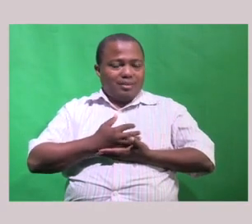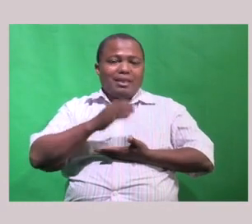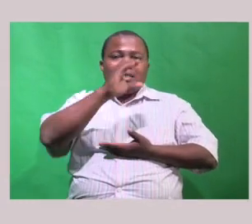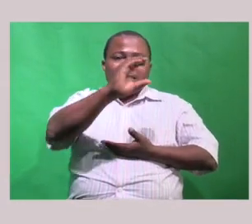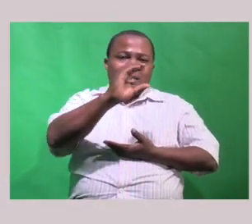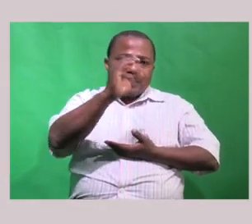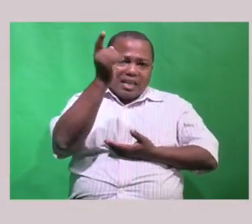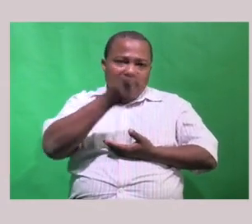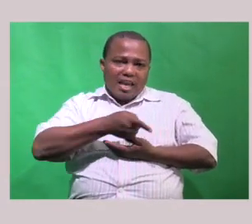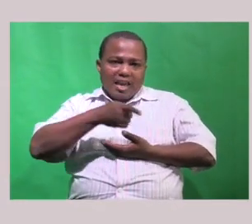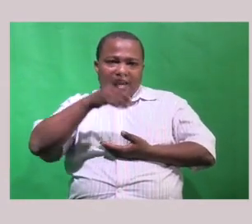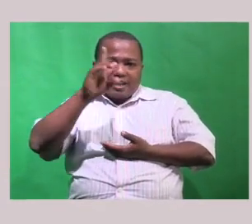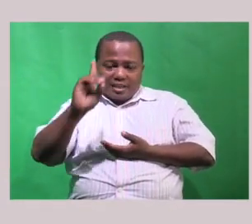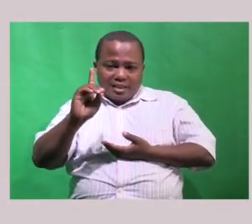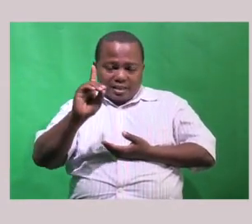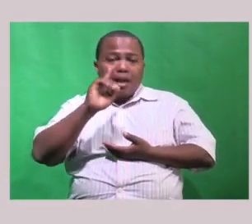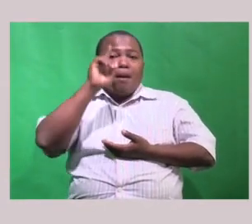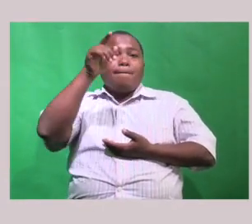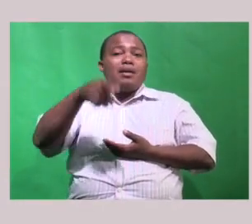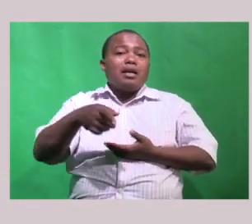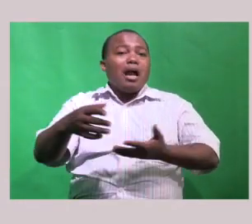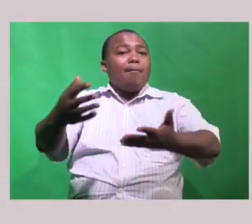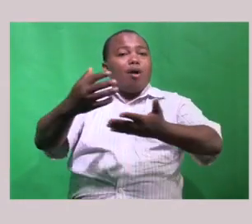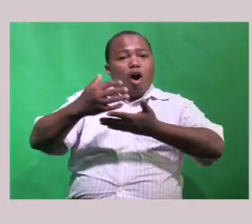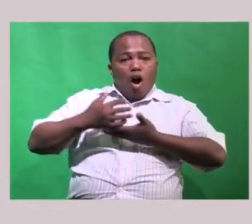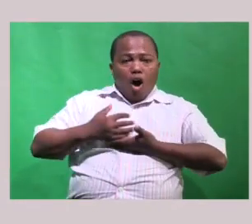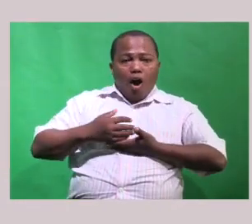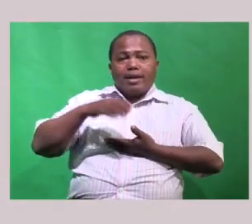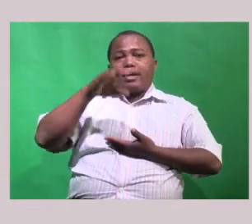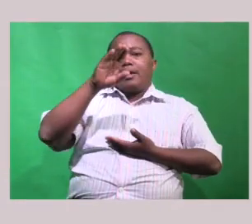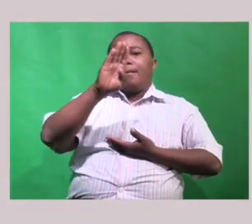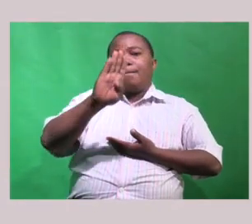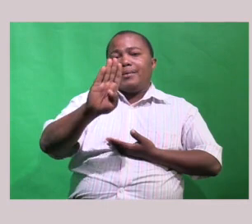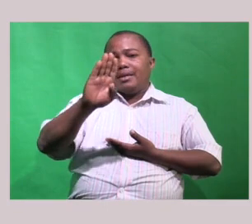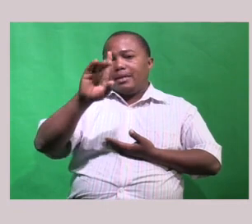CD become owing BD.